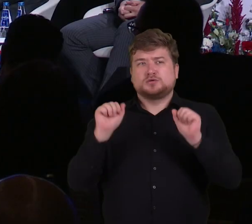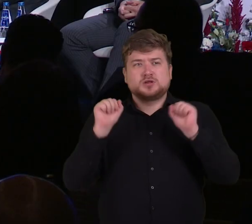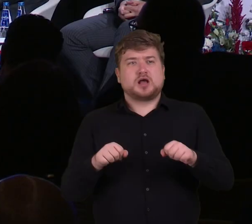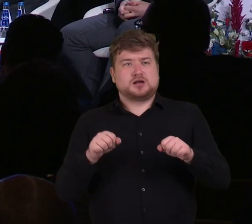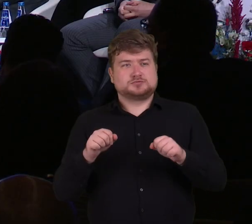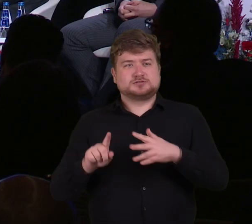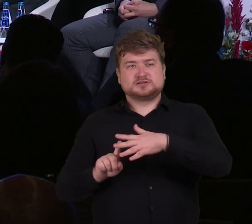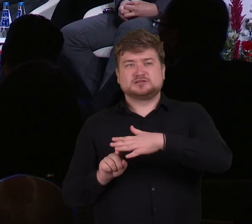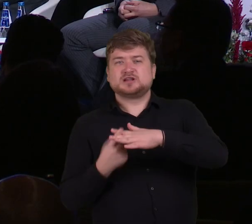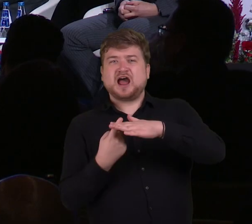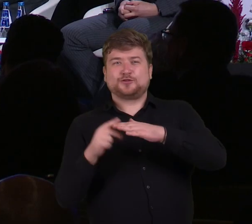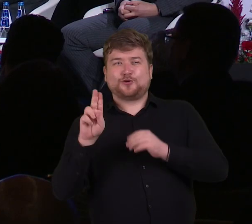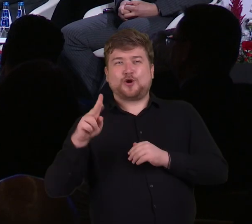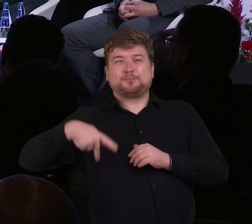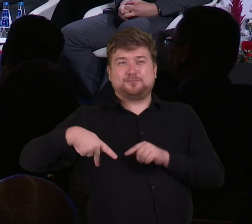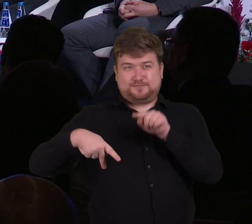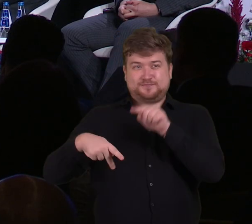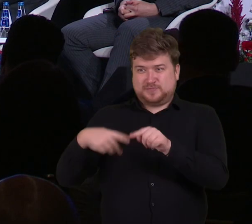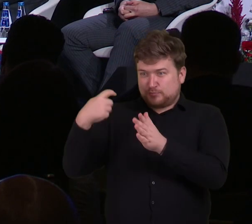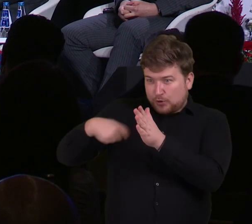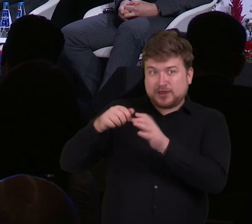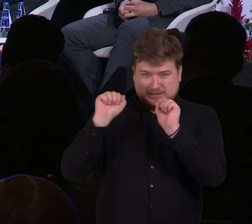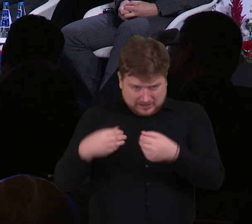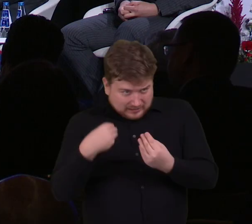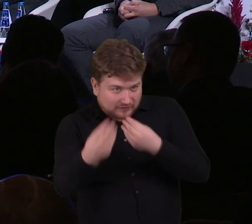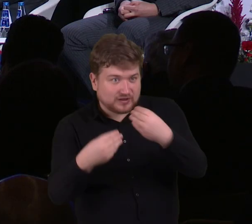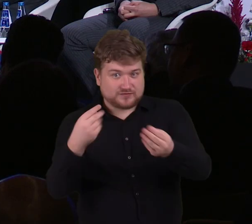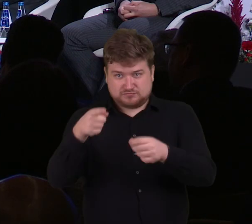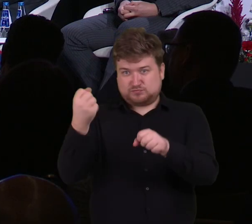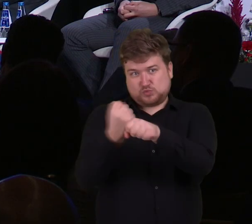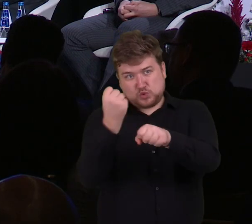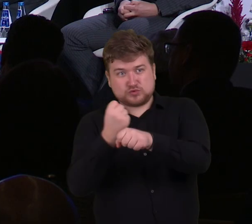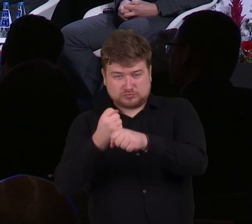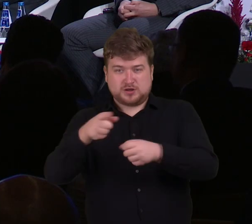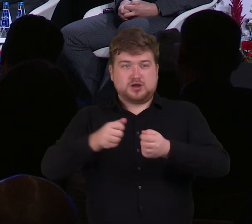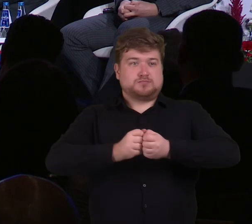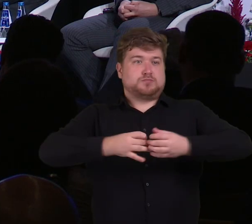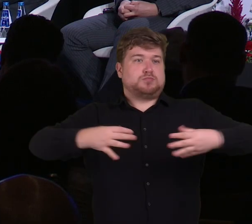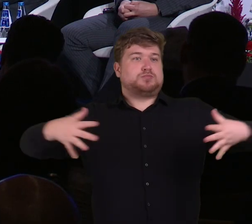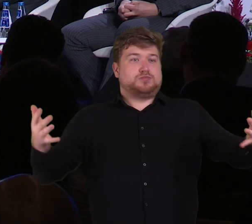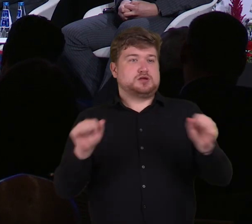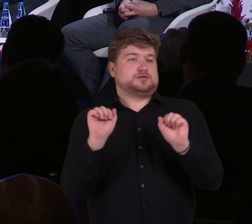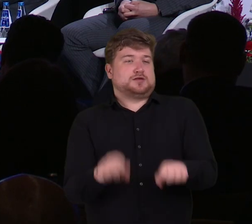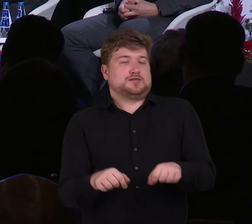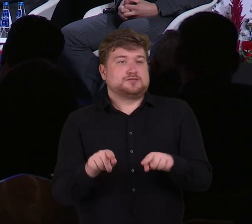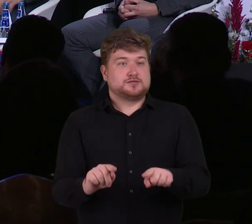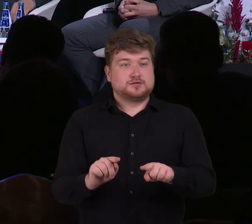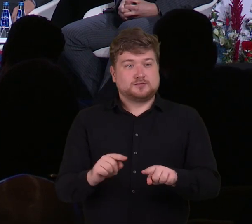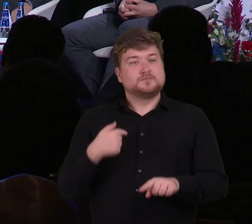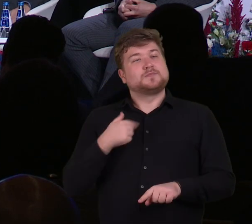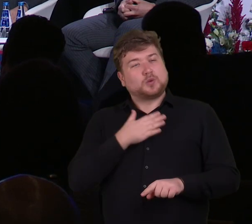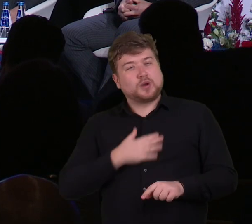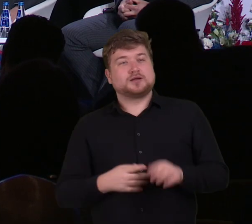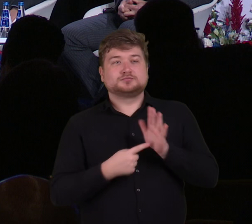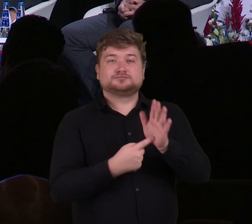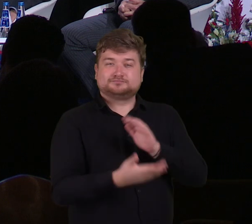And now why I came here is just to present you what are the like a good practice in Slovenia